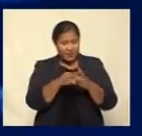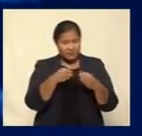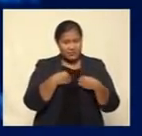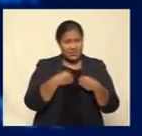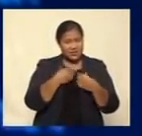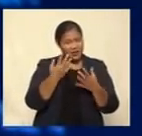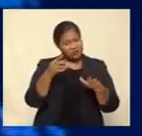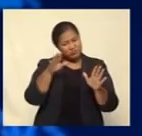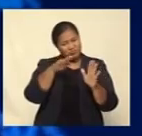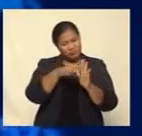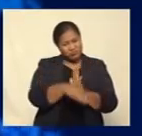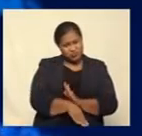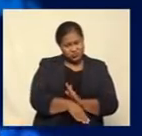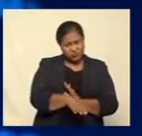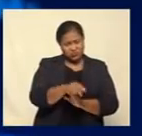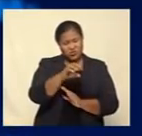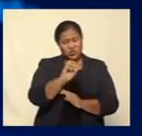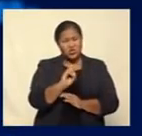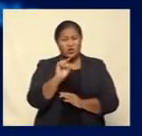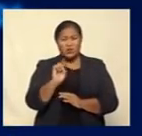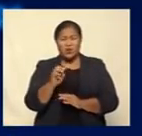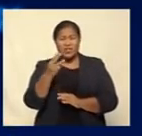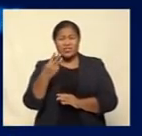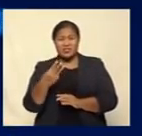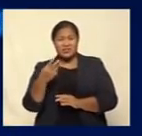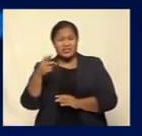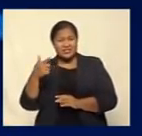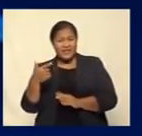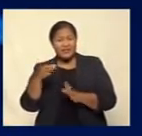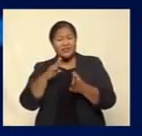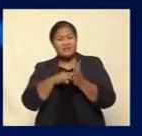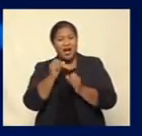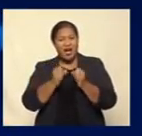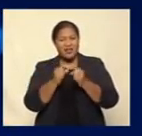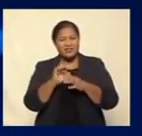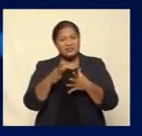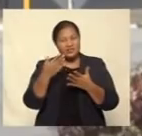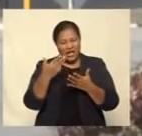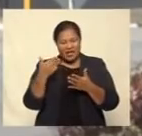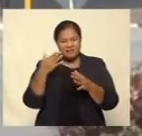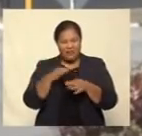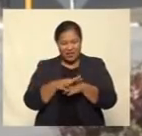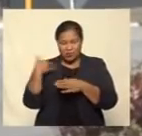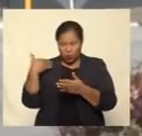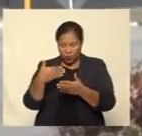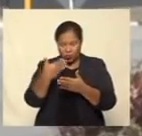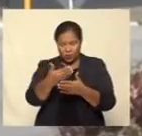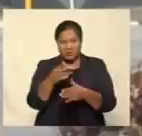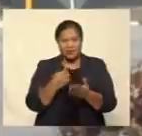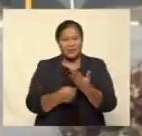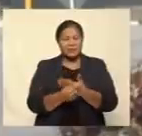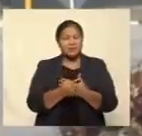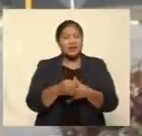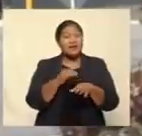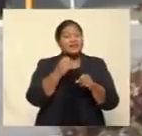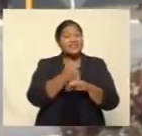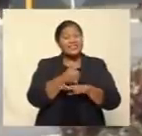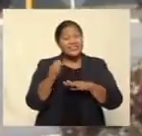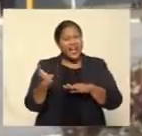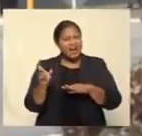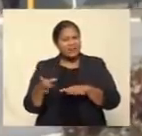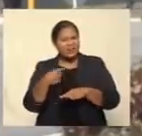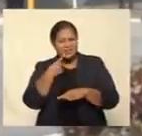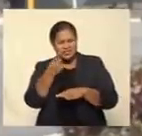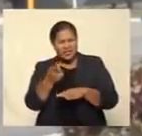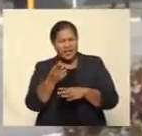negative 3.7% annually in March for the 9th consecutive month. Governor Arif Ali says this reflects heightened credit